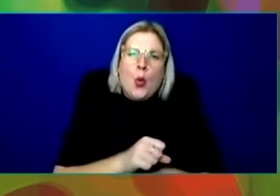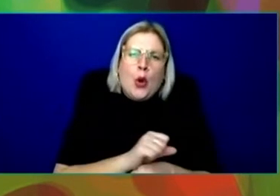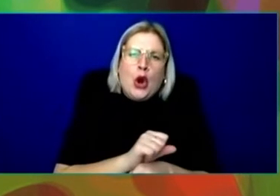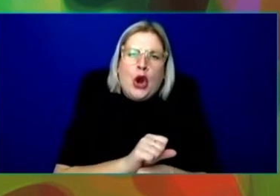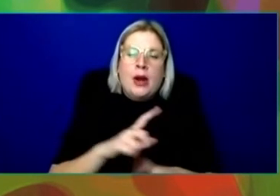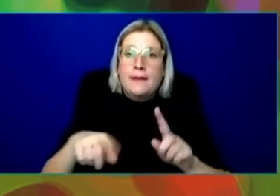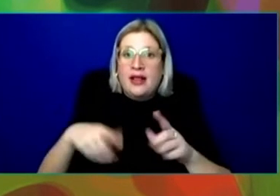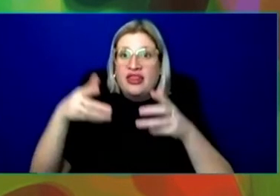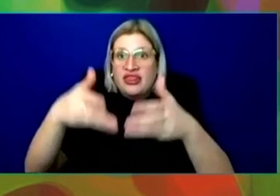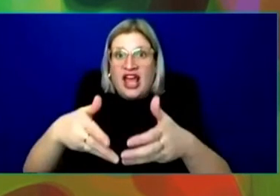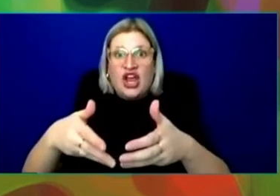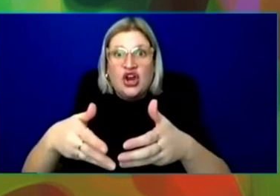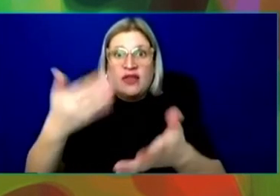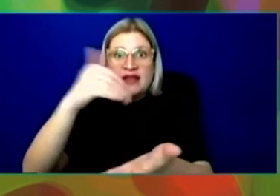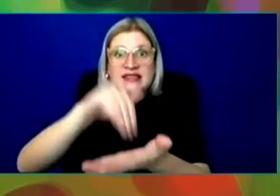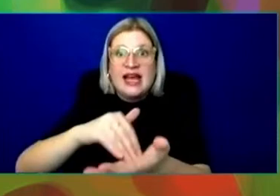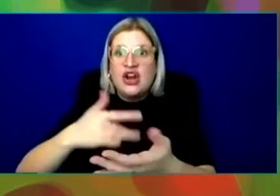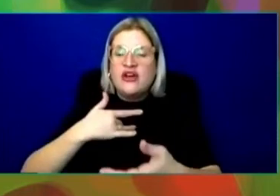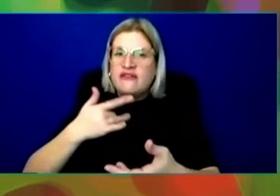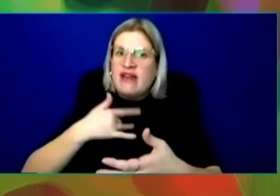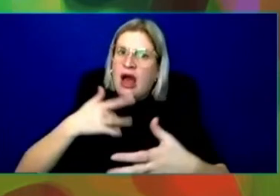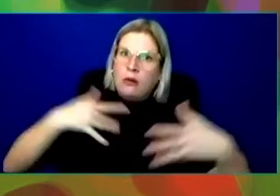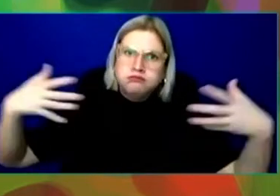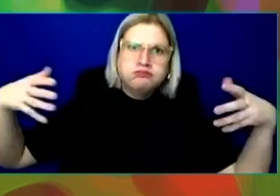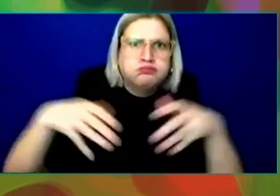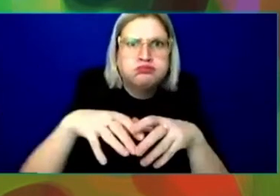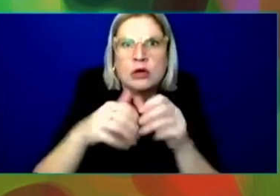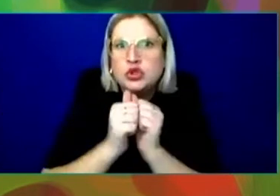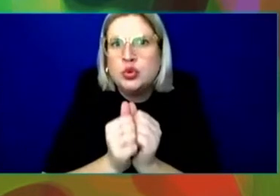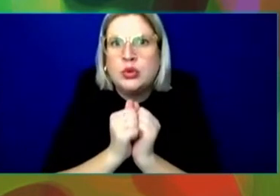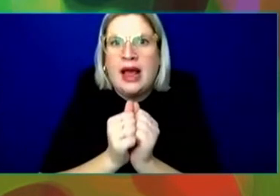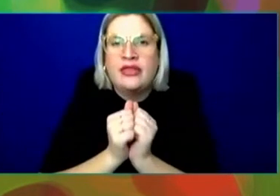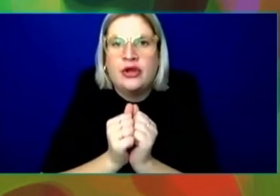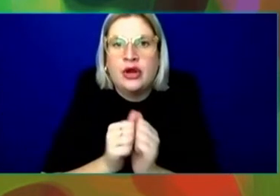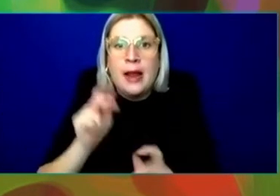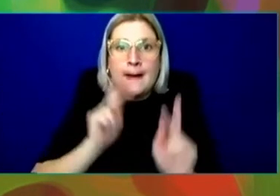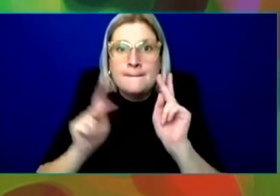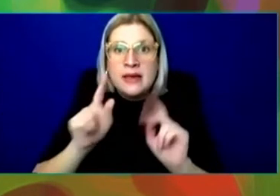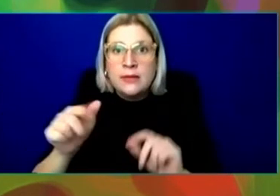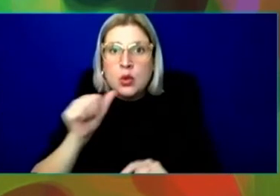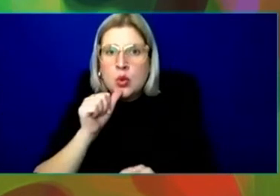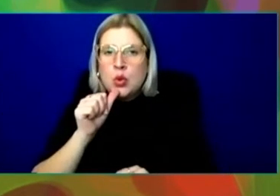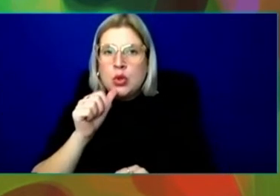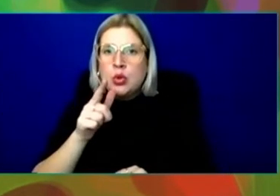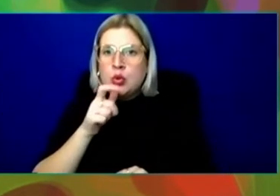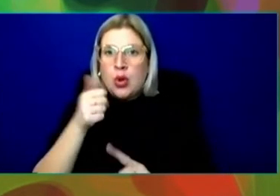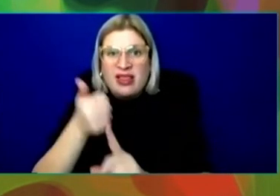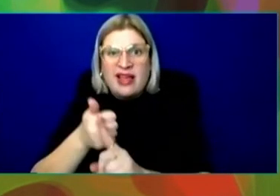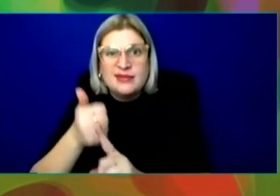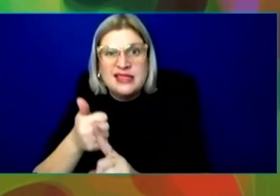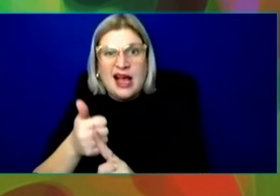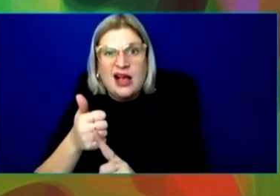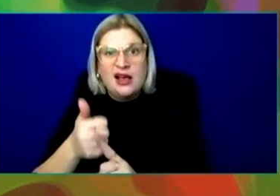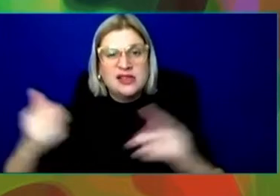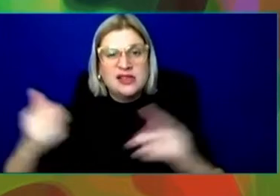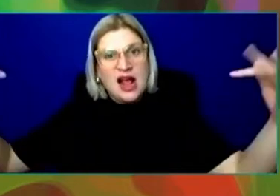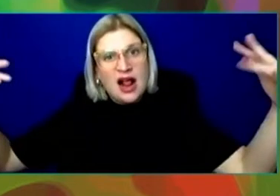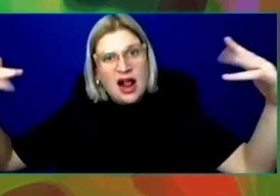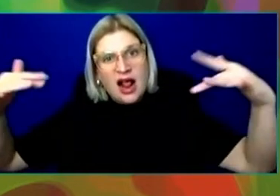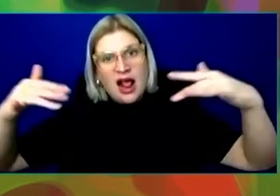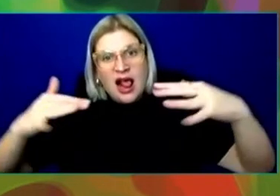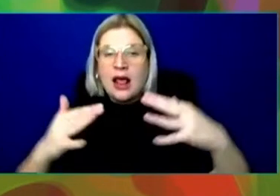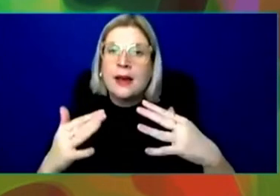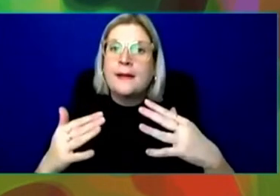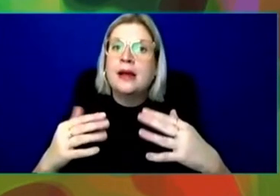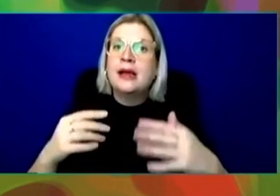But then I also realized that all of those people that were coming were also being validated in much more important ways. And then the second